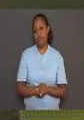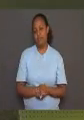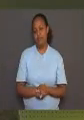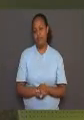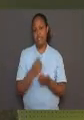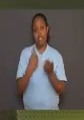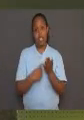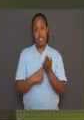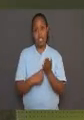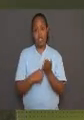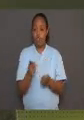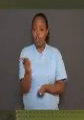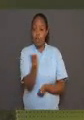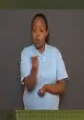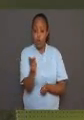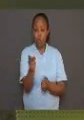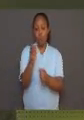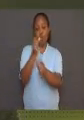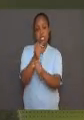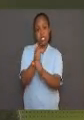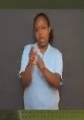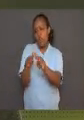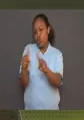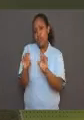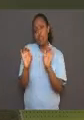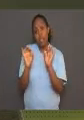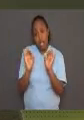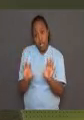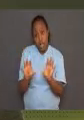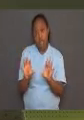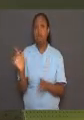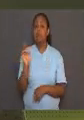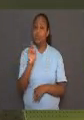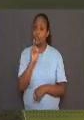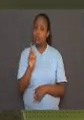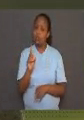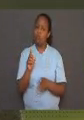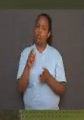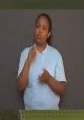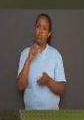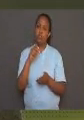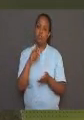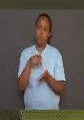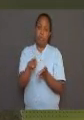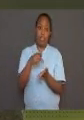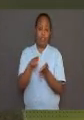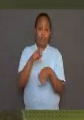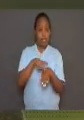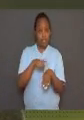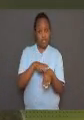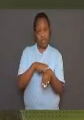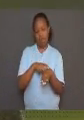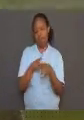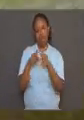is no difference in the work that they do, there should be no difference in the way they are